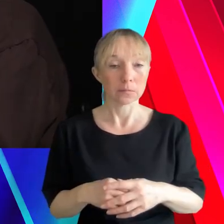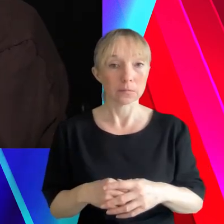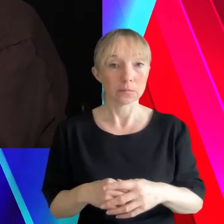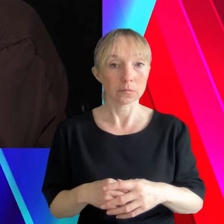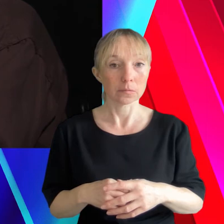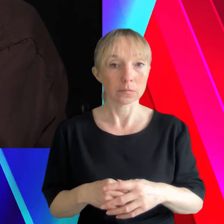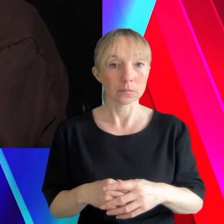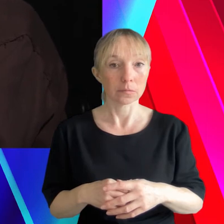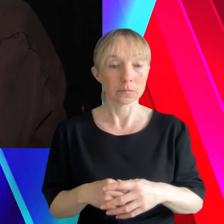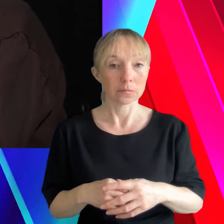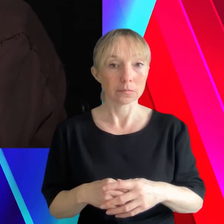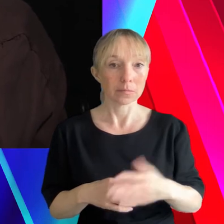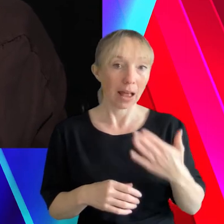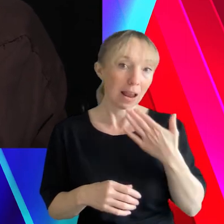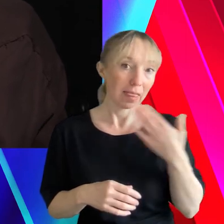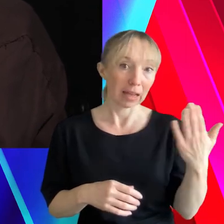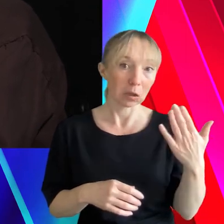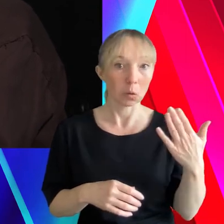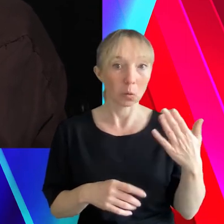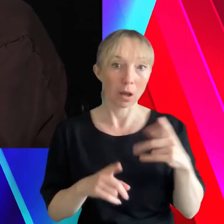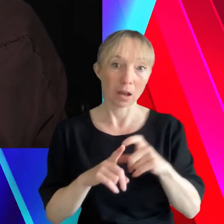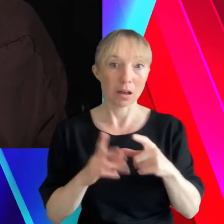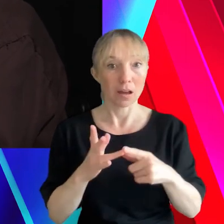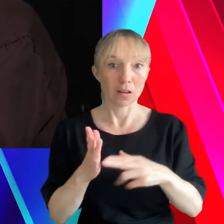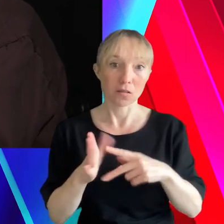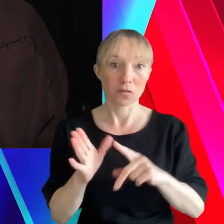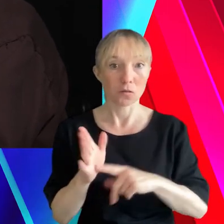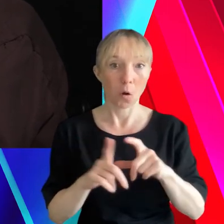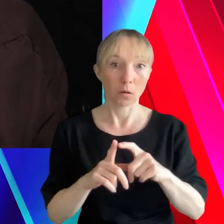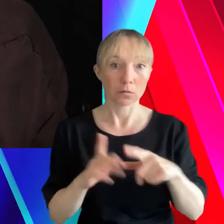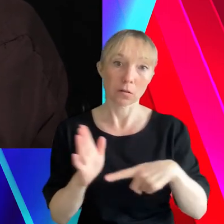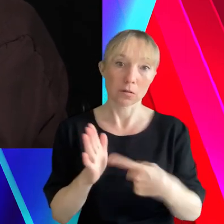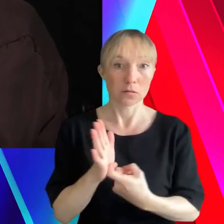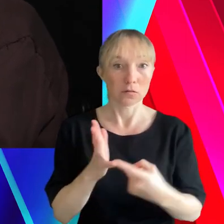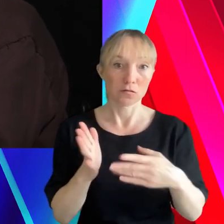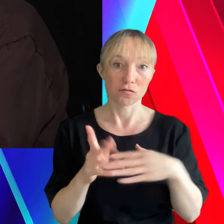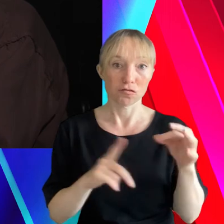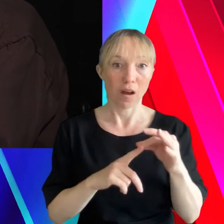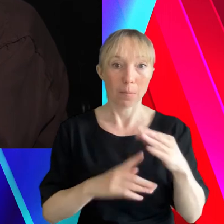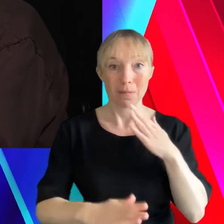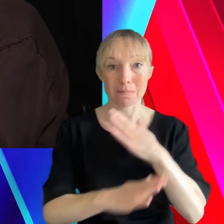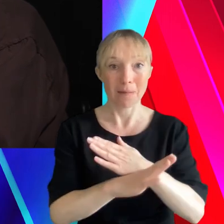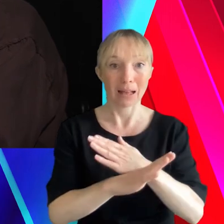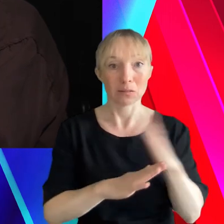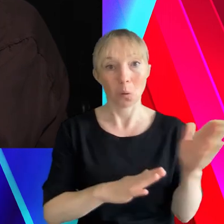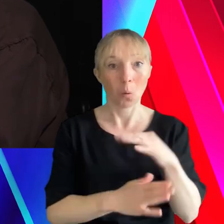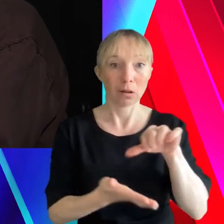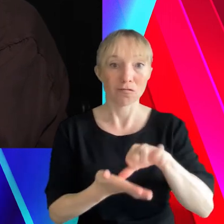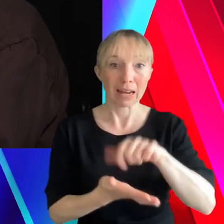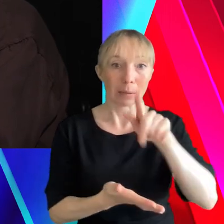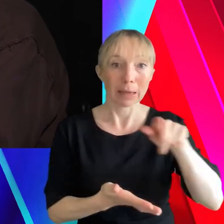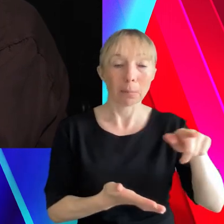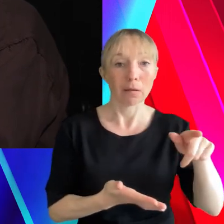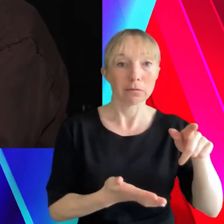courtesy of Donald Trump, who banned all Iranians from entering the United States, you,